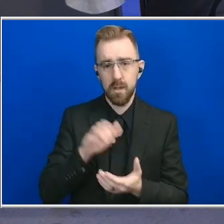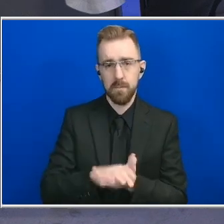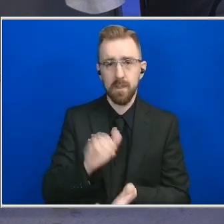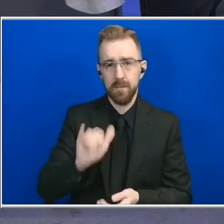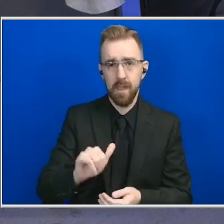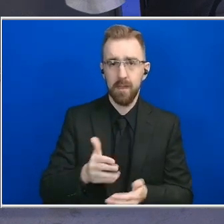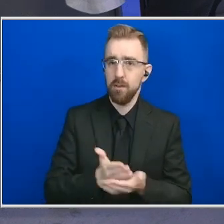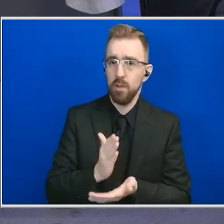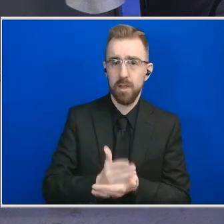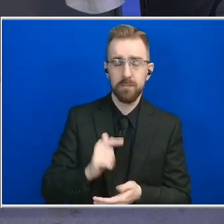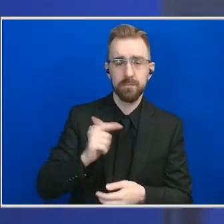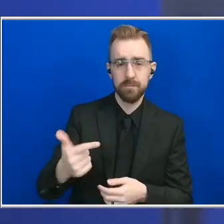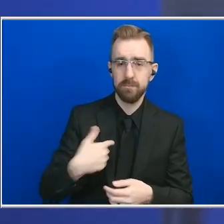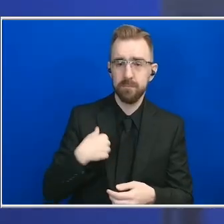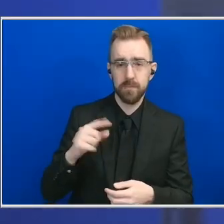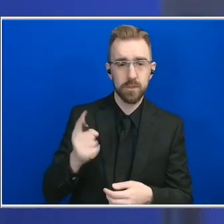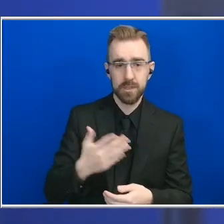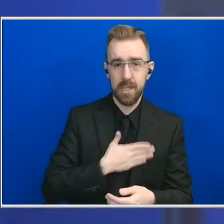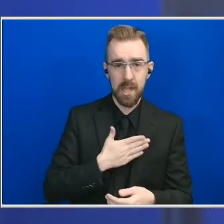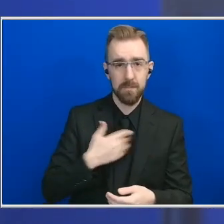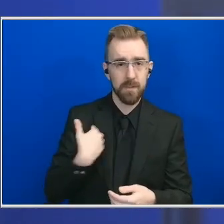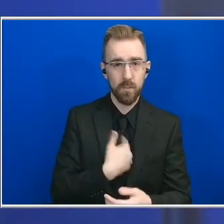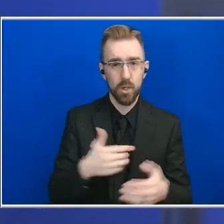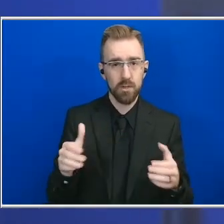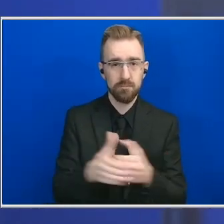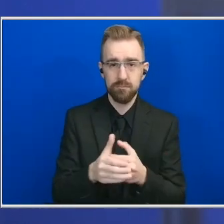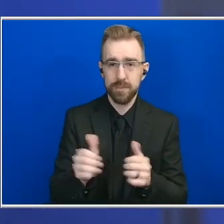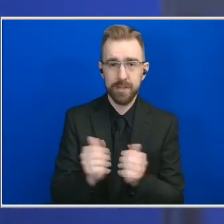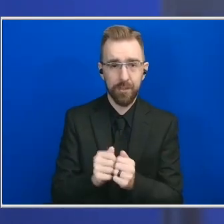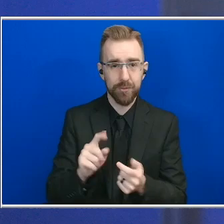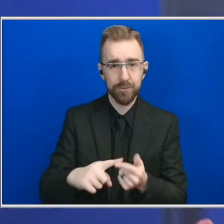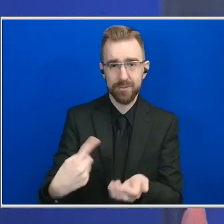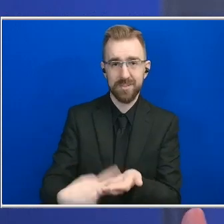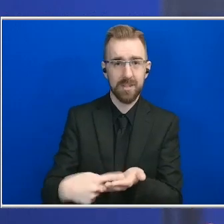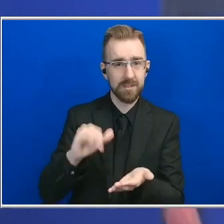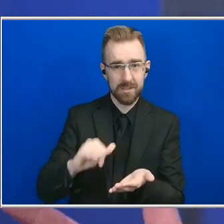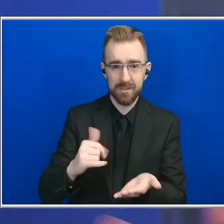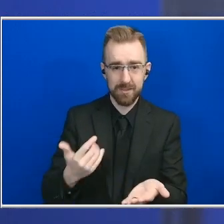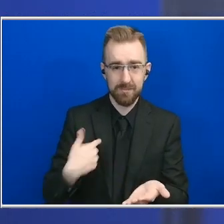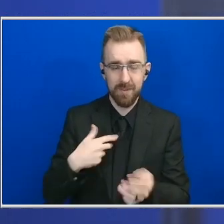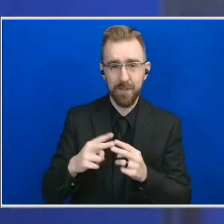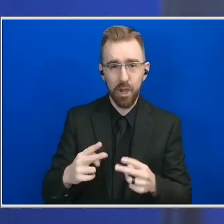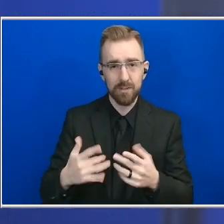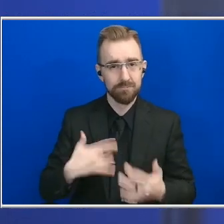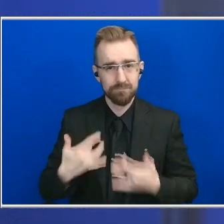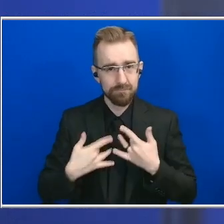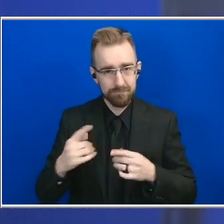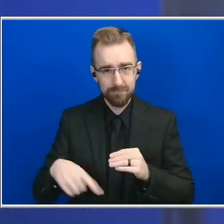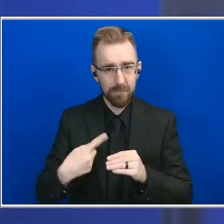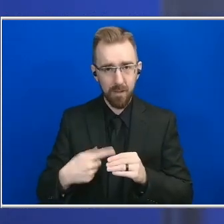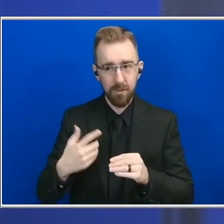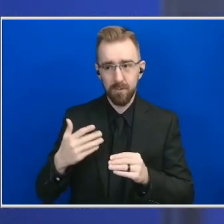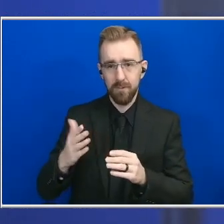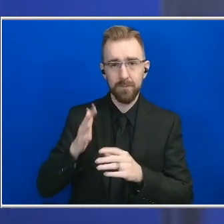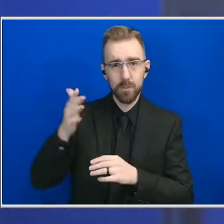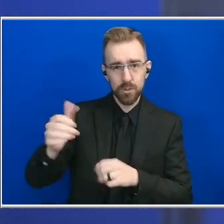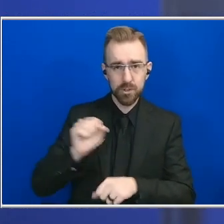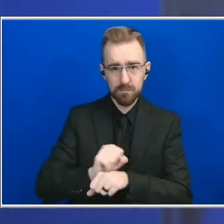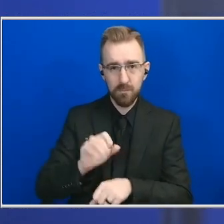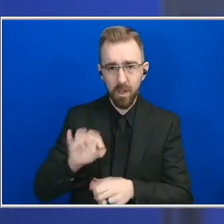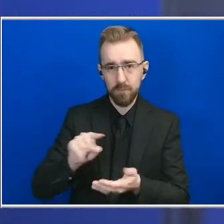I'm just happy that we got together to talk this over. I'm very enthusiastic about future endeavors of research in this field with you